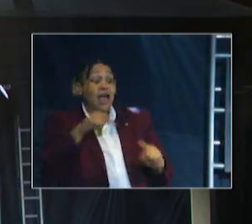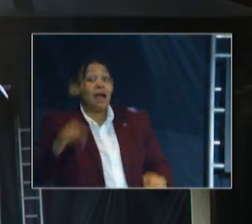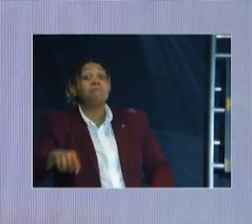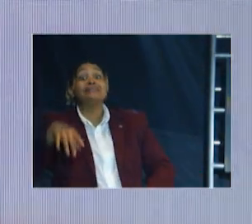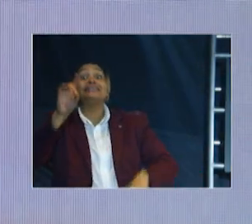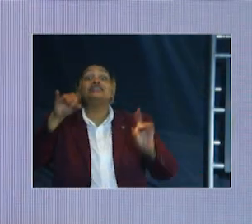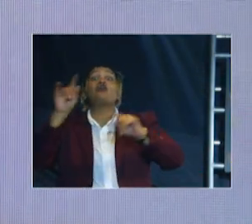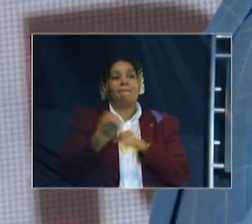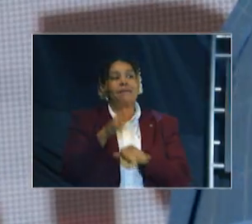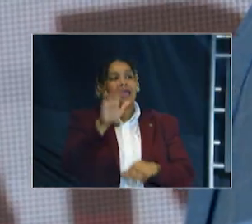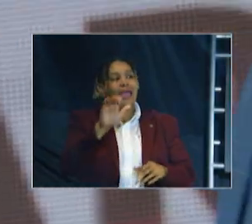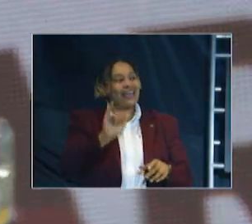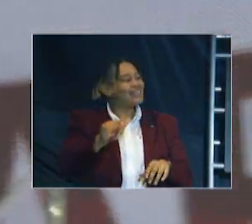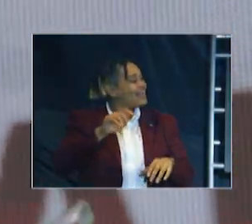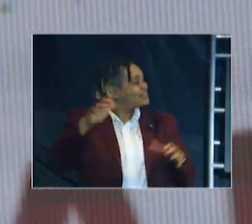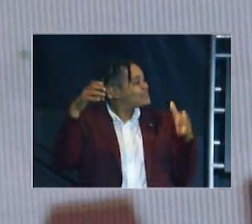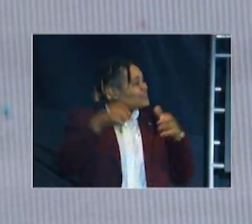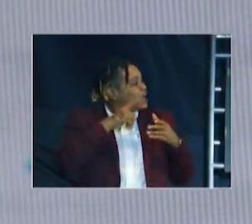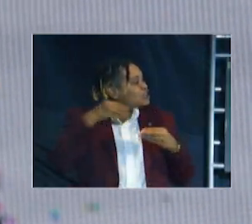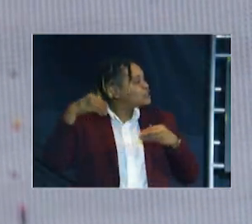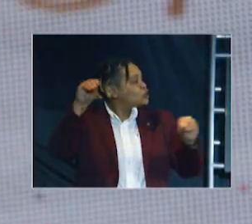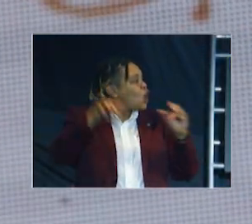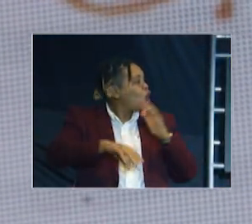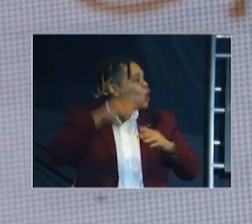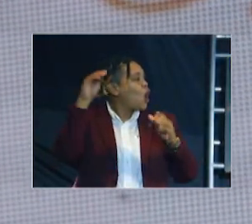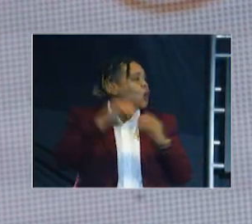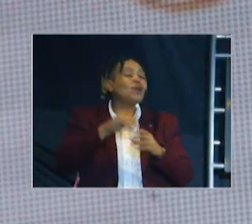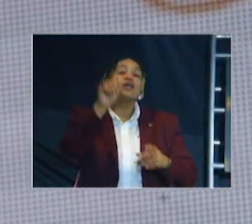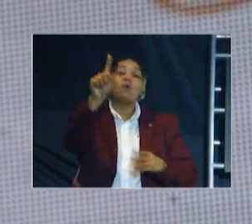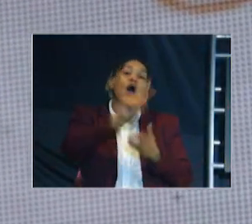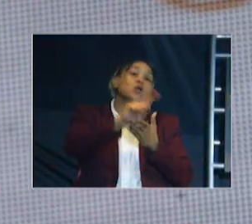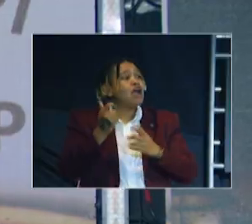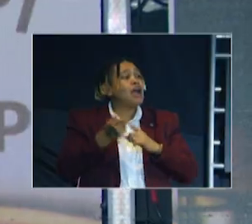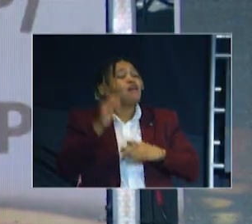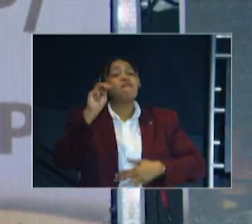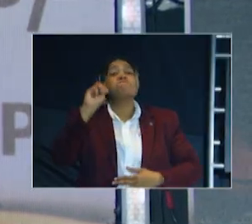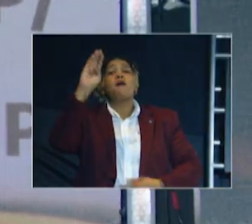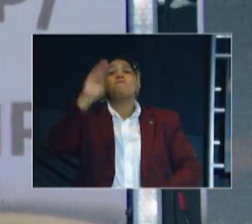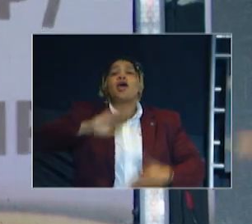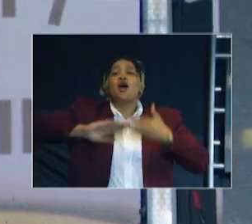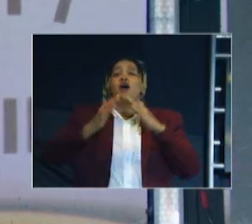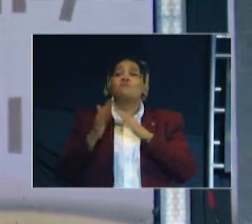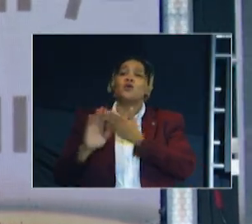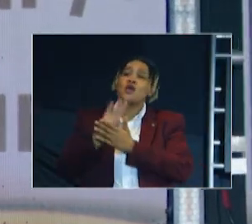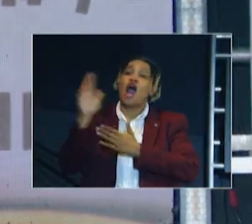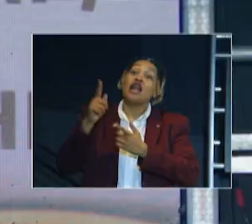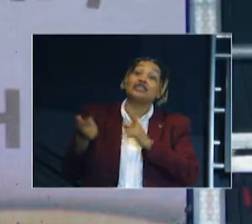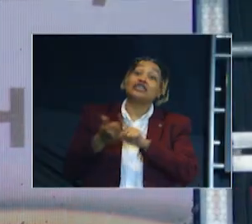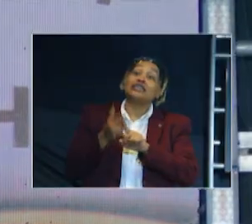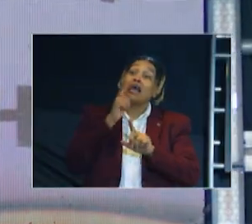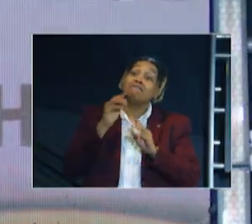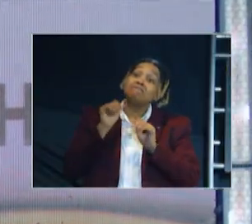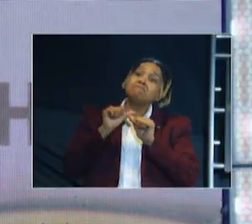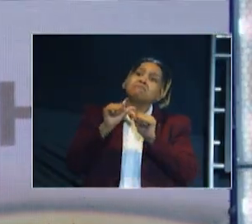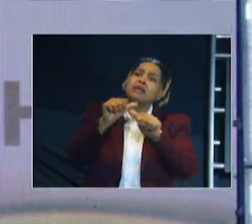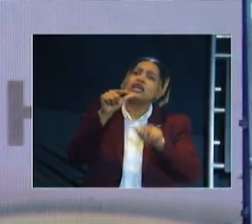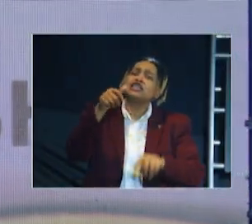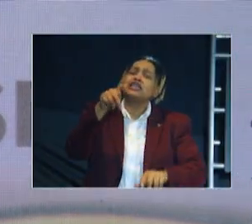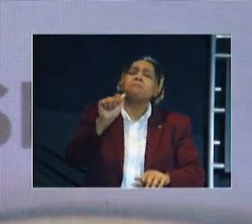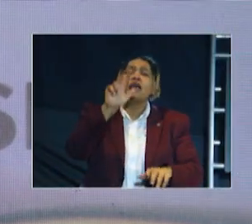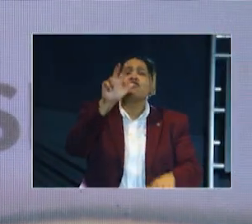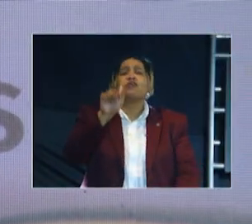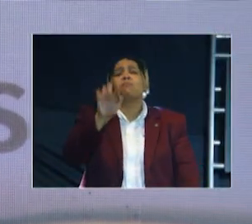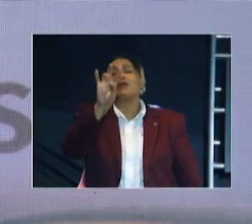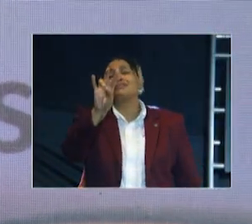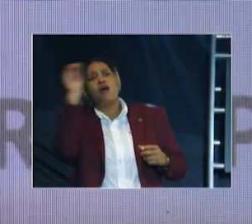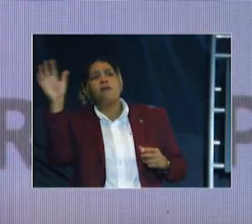in a range of categories, including academics, agriculture, arts and culture, entrepreneurship, environmental protection, innovation